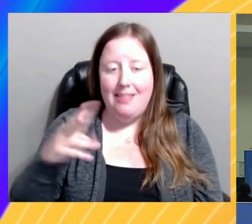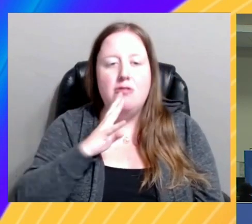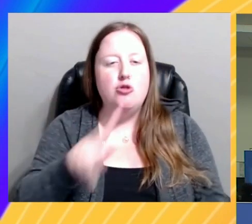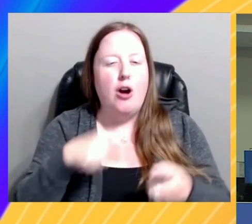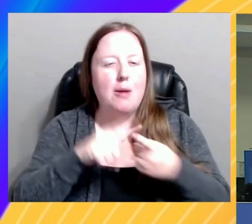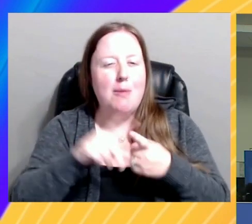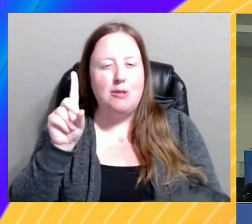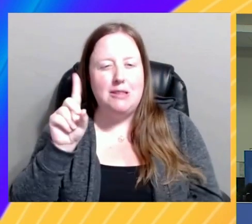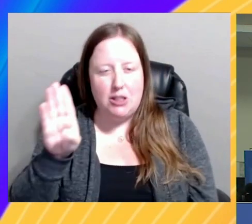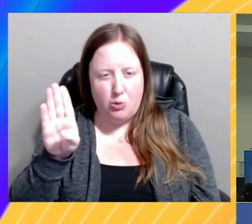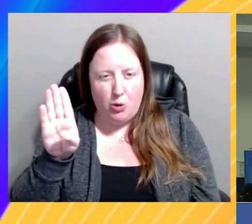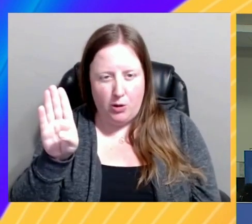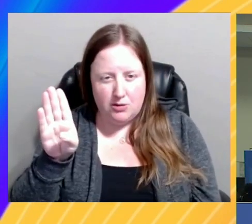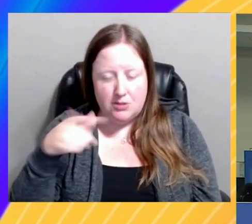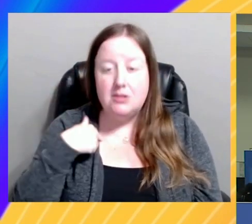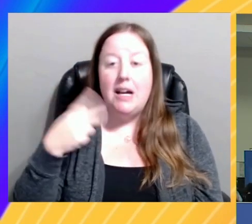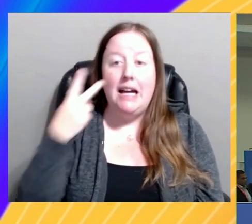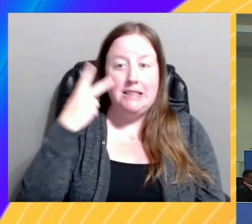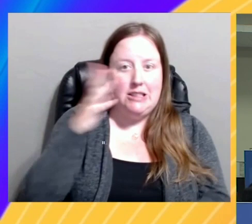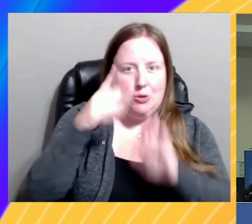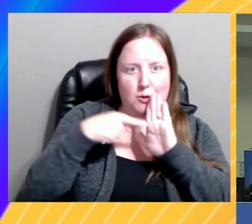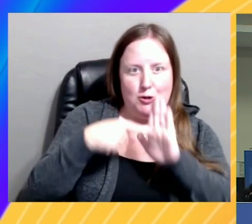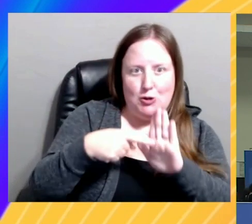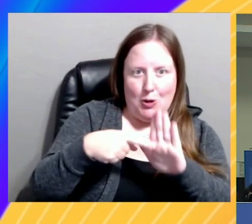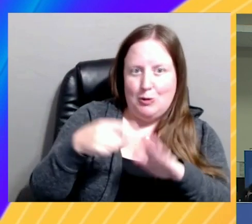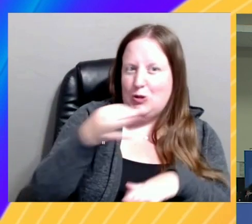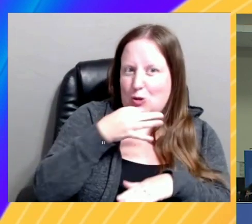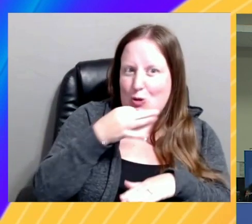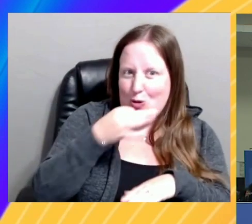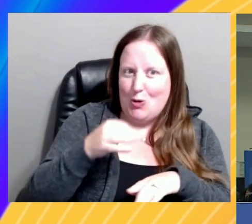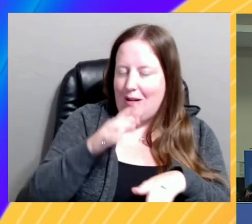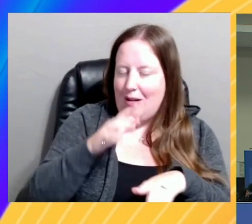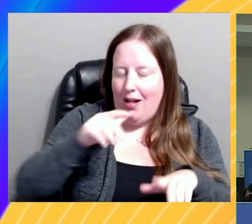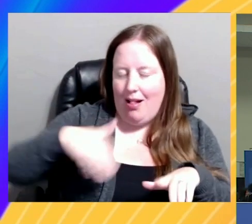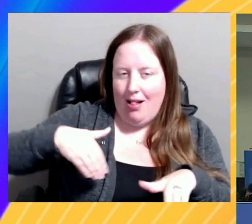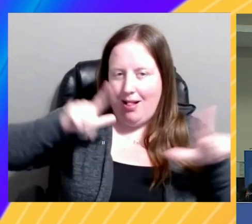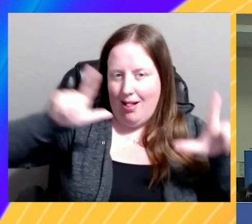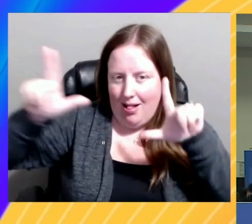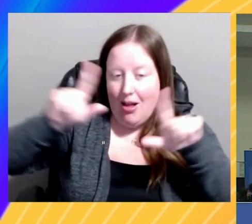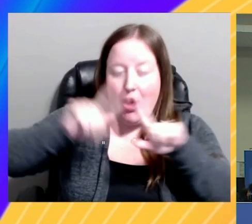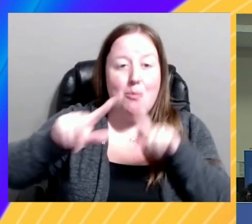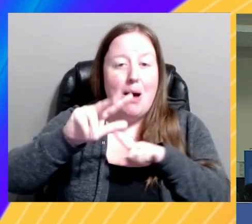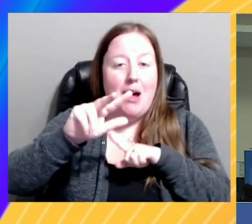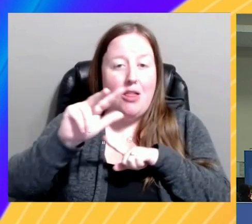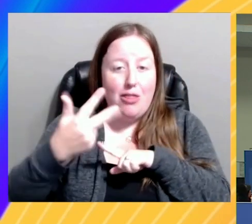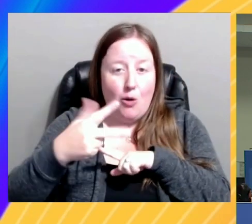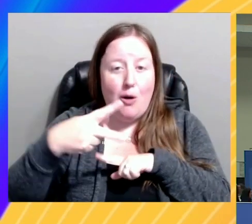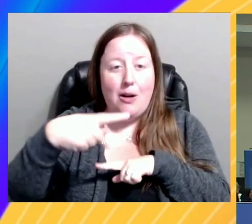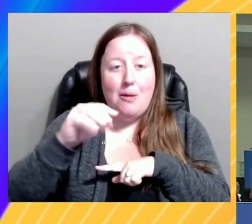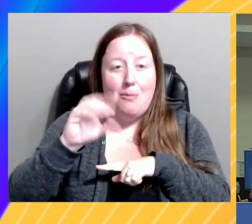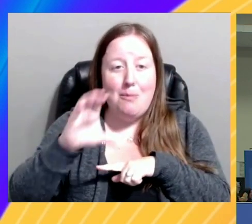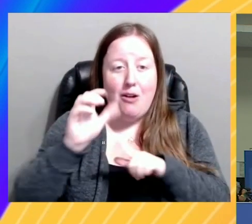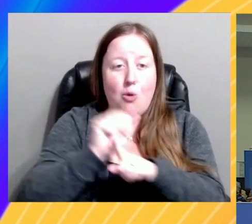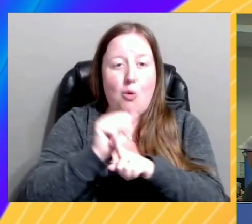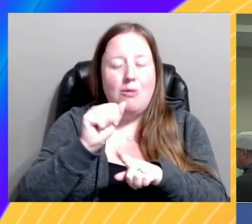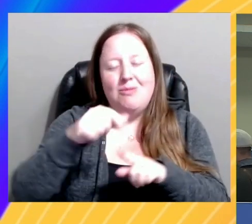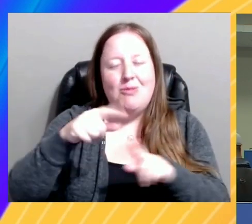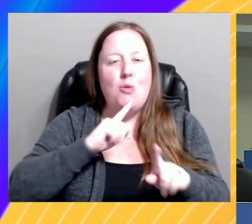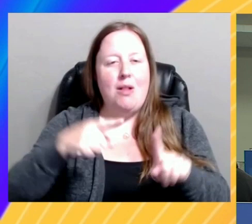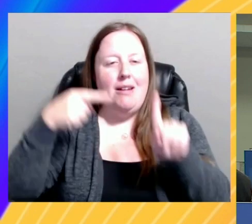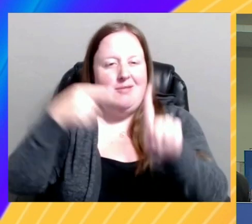what you're about to show. It's not up yet, but this is going to be our 3rd pet-oriented demonstration, which is awesome.